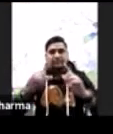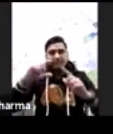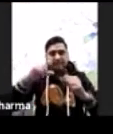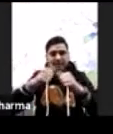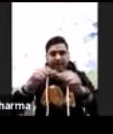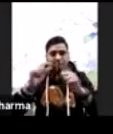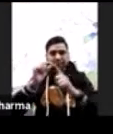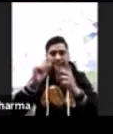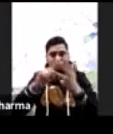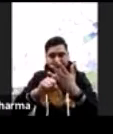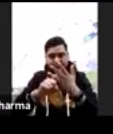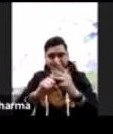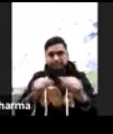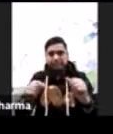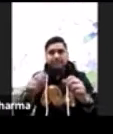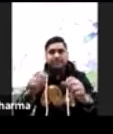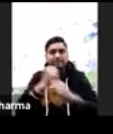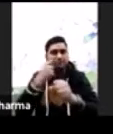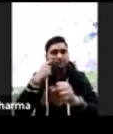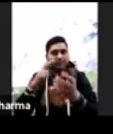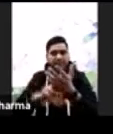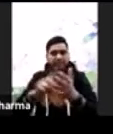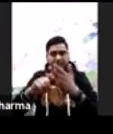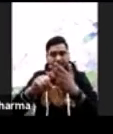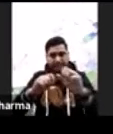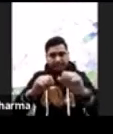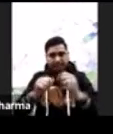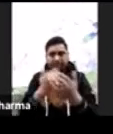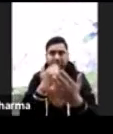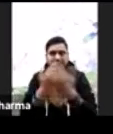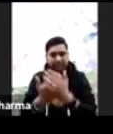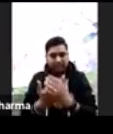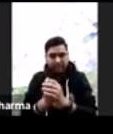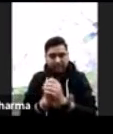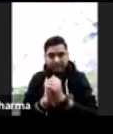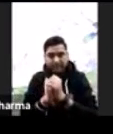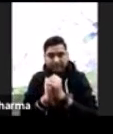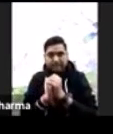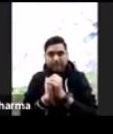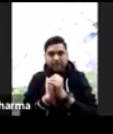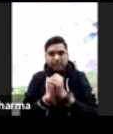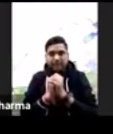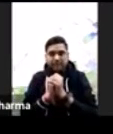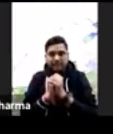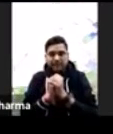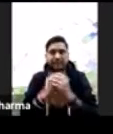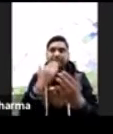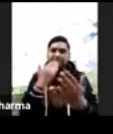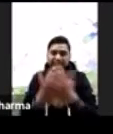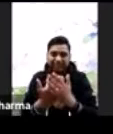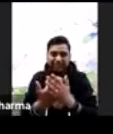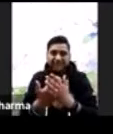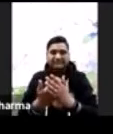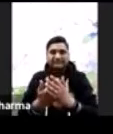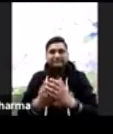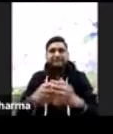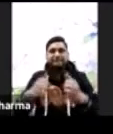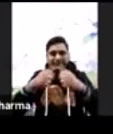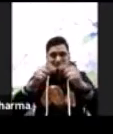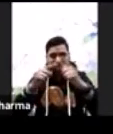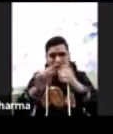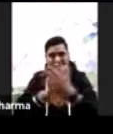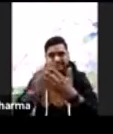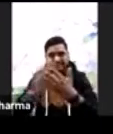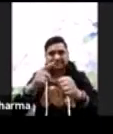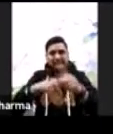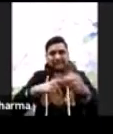leader and the team, most indebted to you. Thank you. Thank you so very much, Dr. Athreya. Your inputs